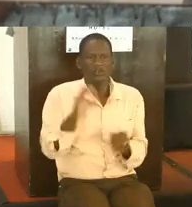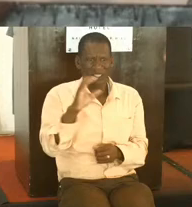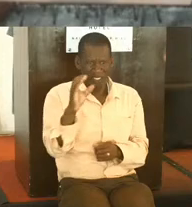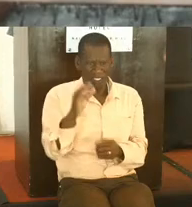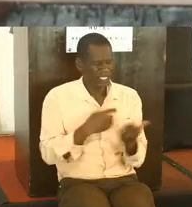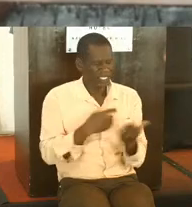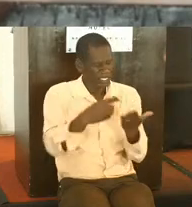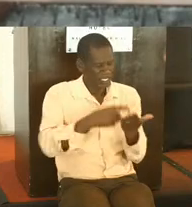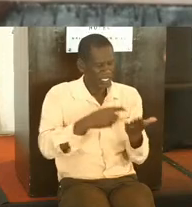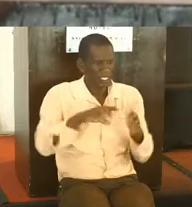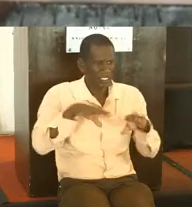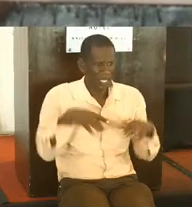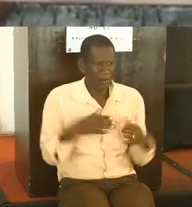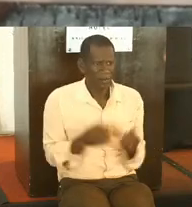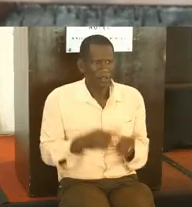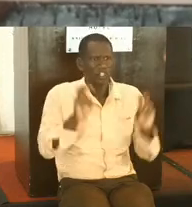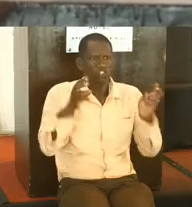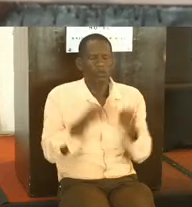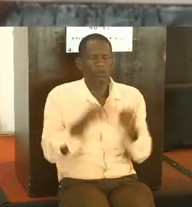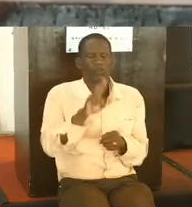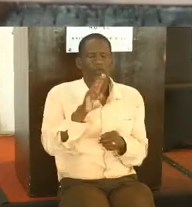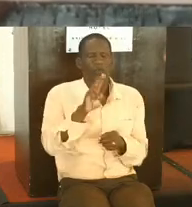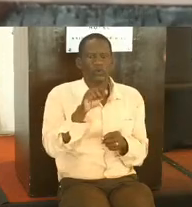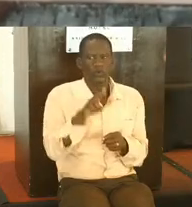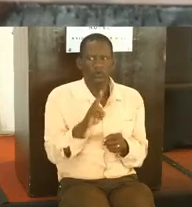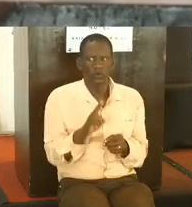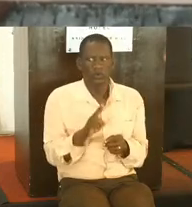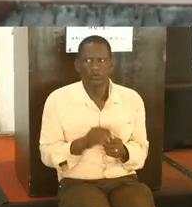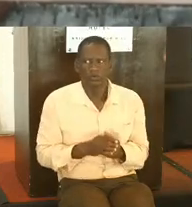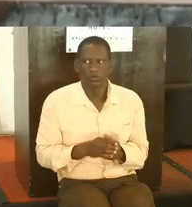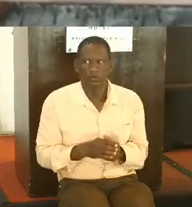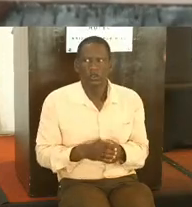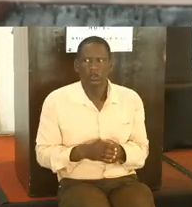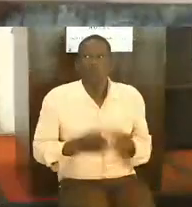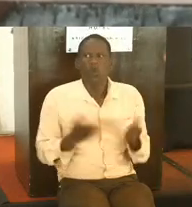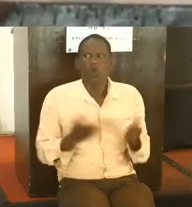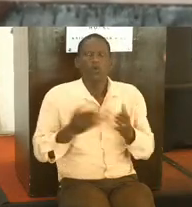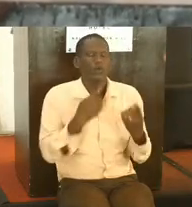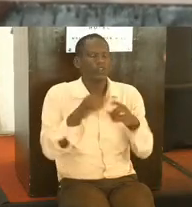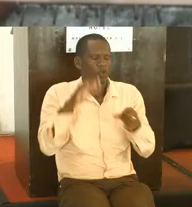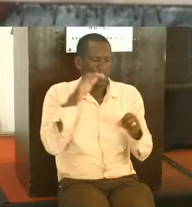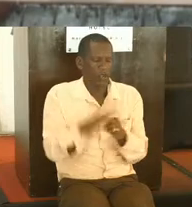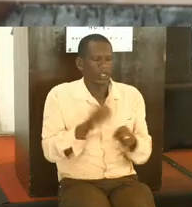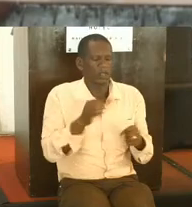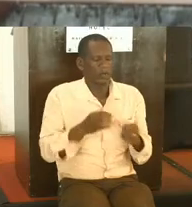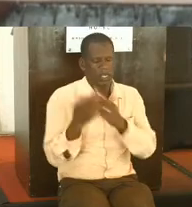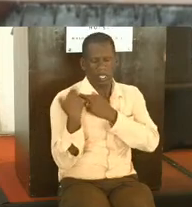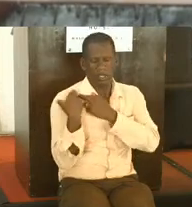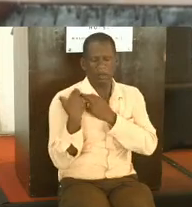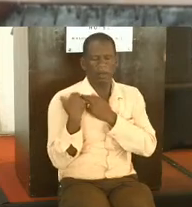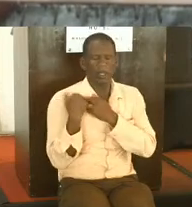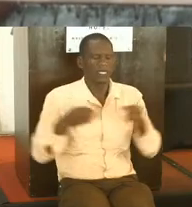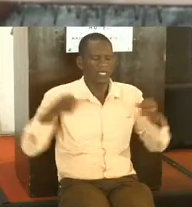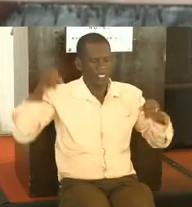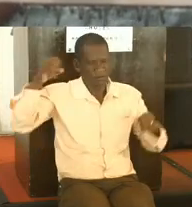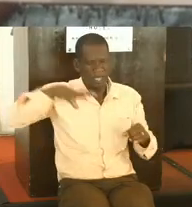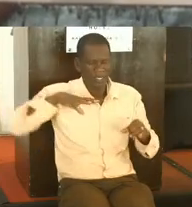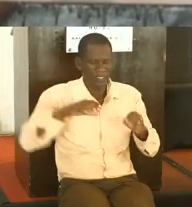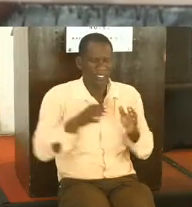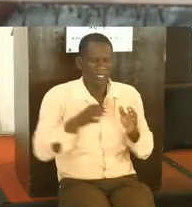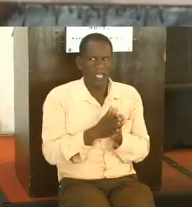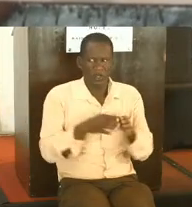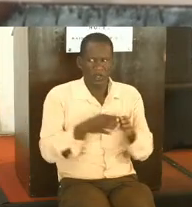discussing the subject of utu uh where we talk a lot about accountability transparency